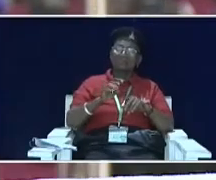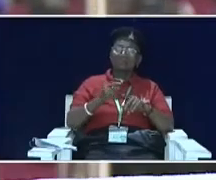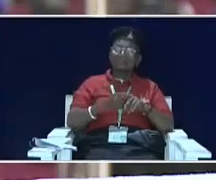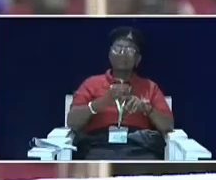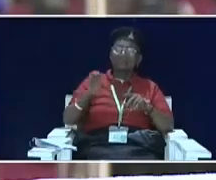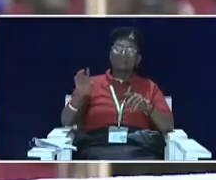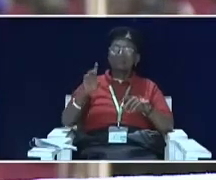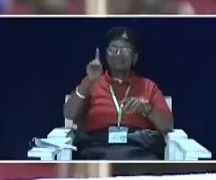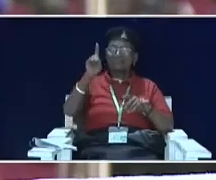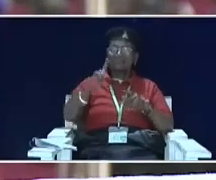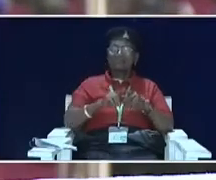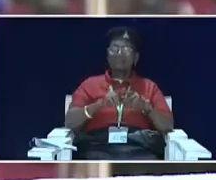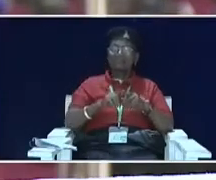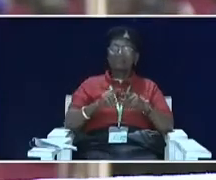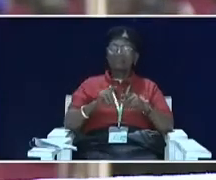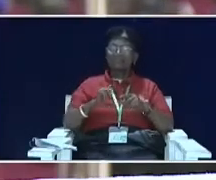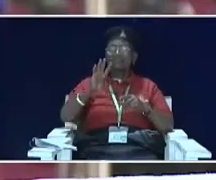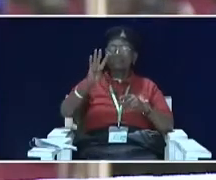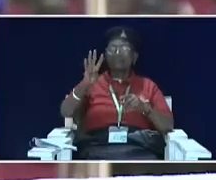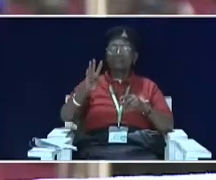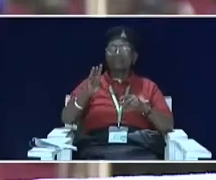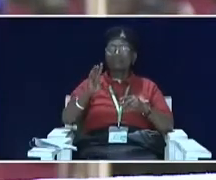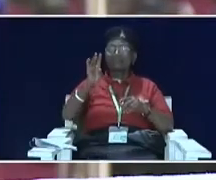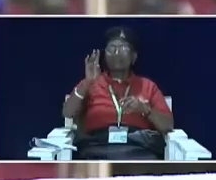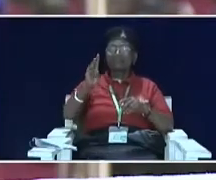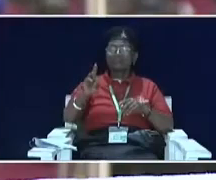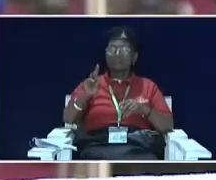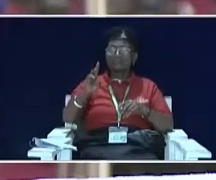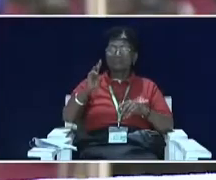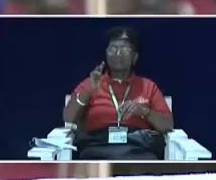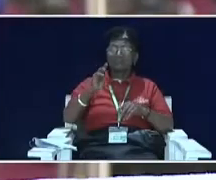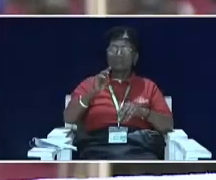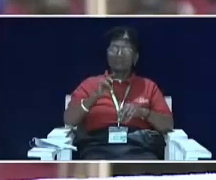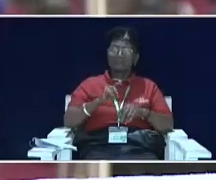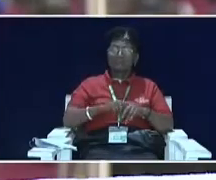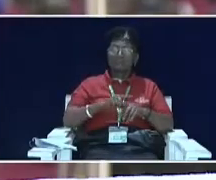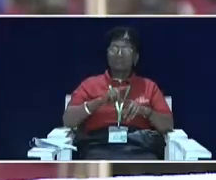4. 7 times that the fire of God fell.